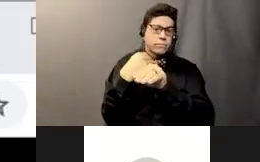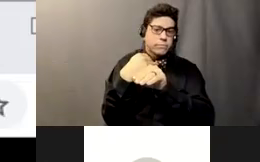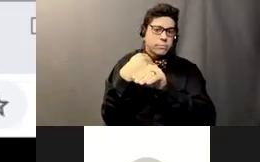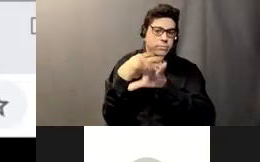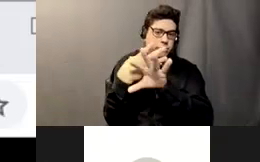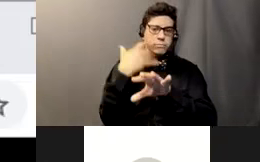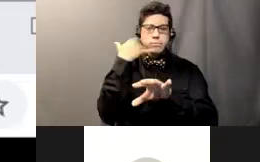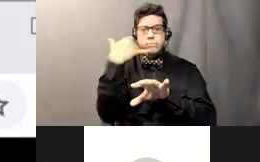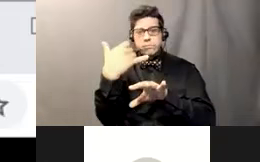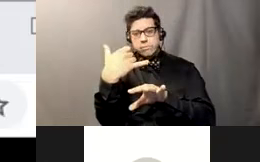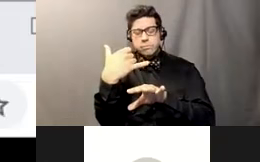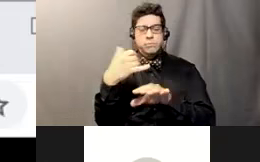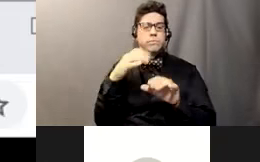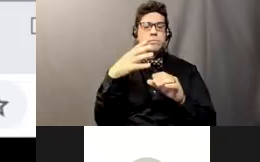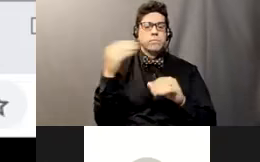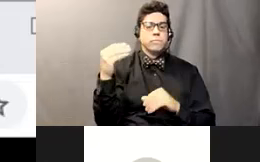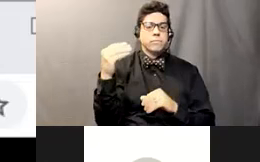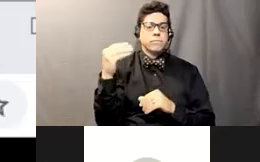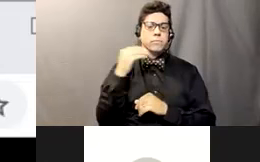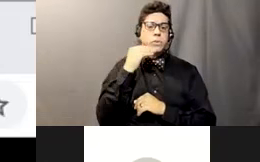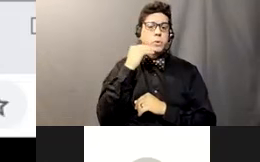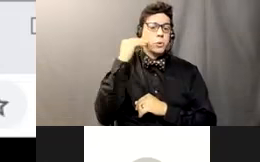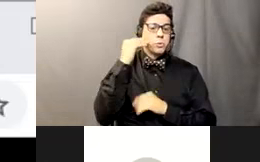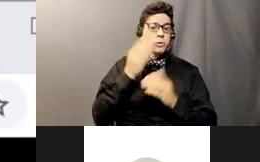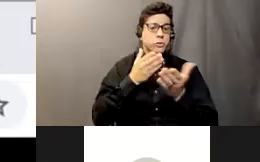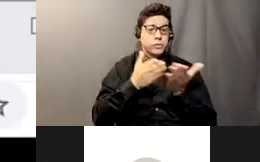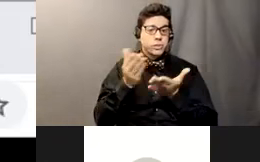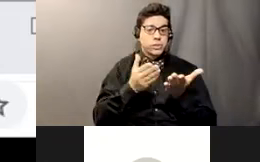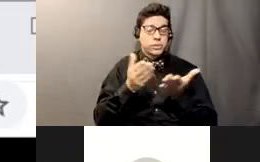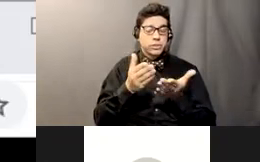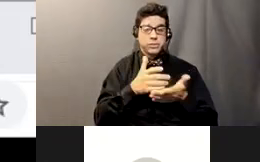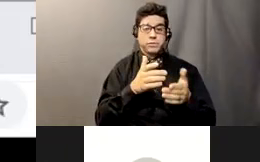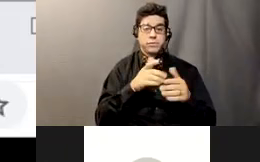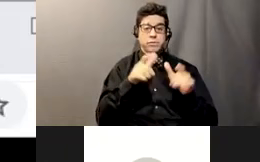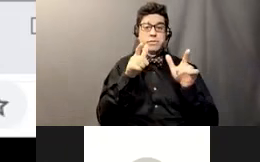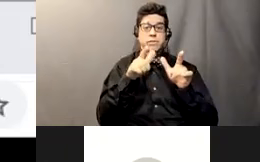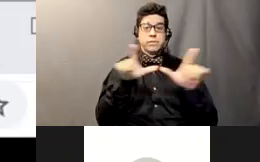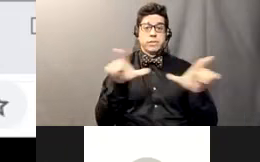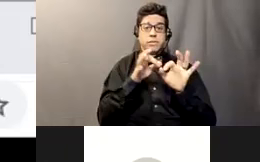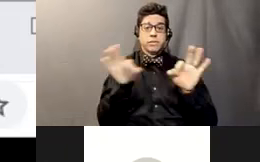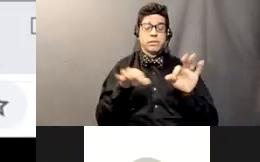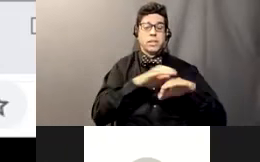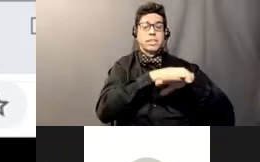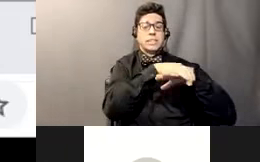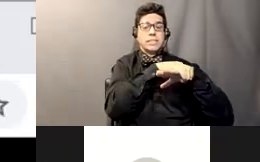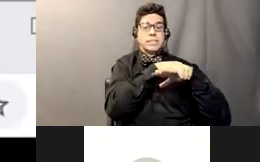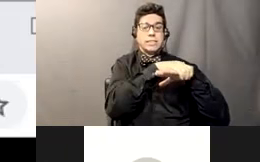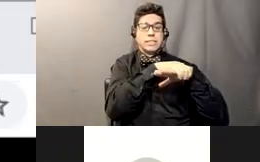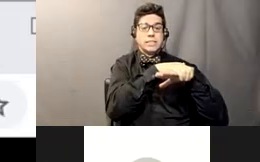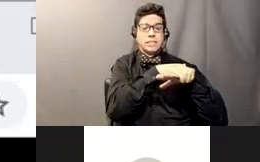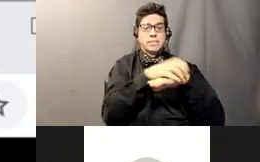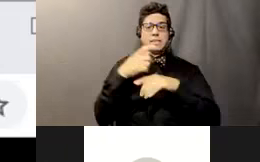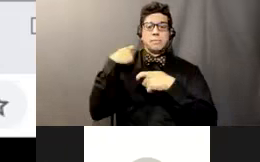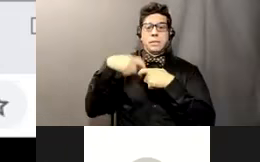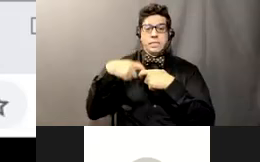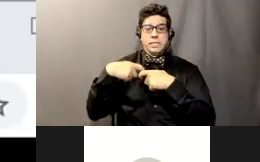in-home services. And services are provided in Spanish and in English, and each site provides